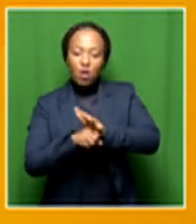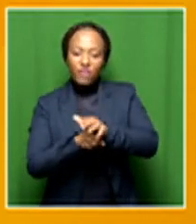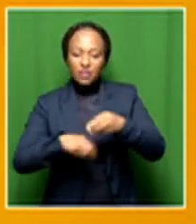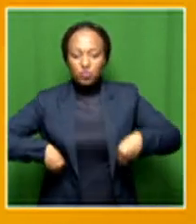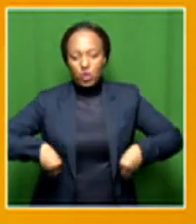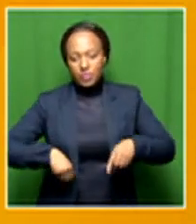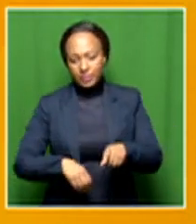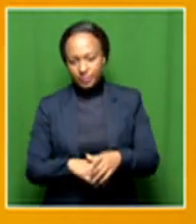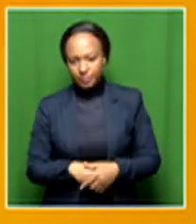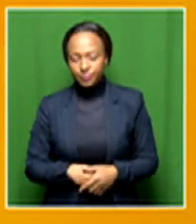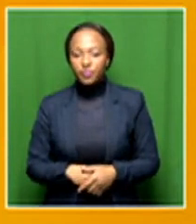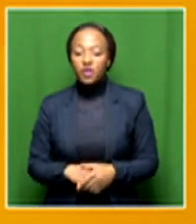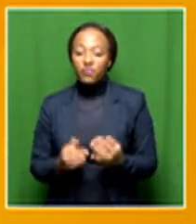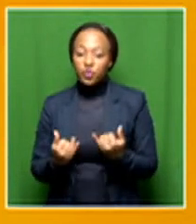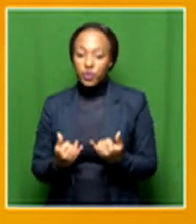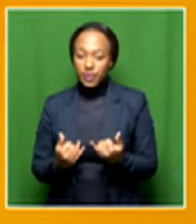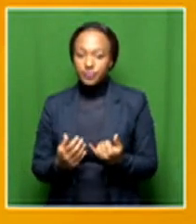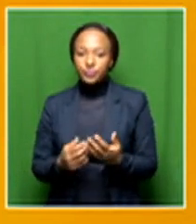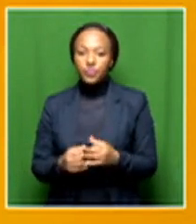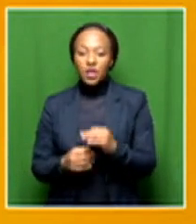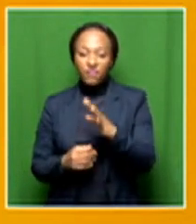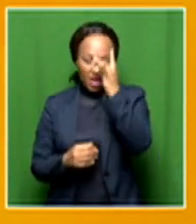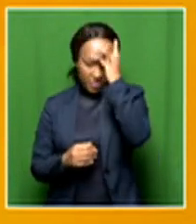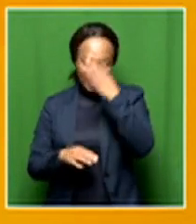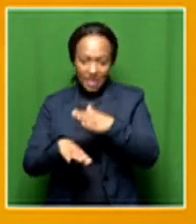related corruption today. All right, we're 5 minutes late